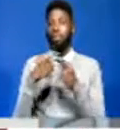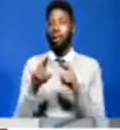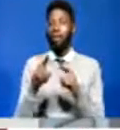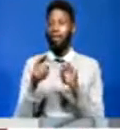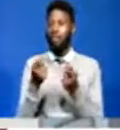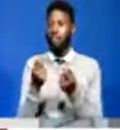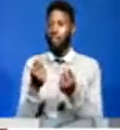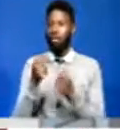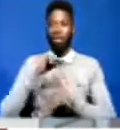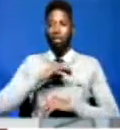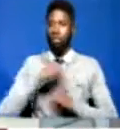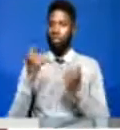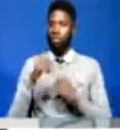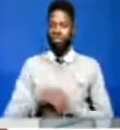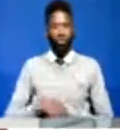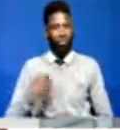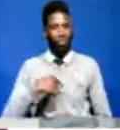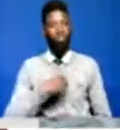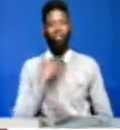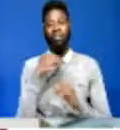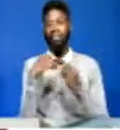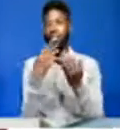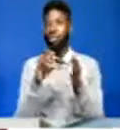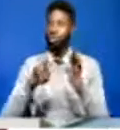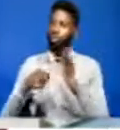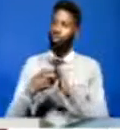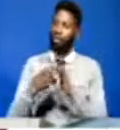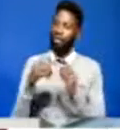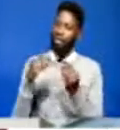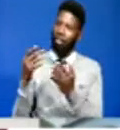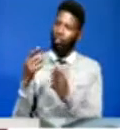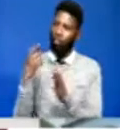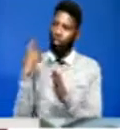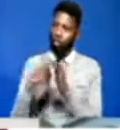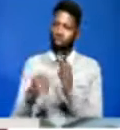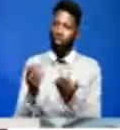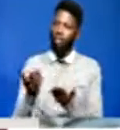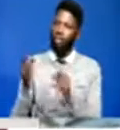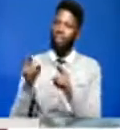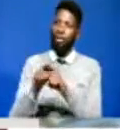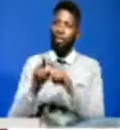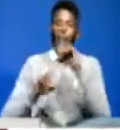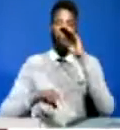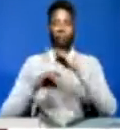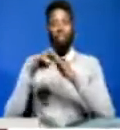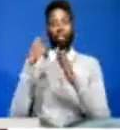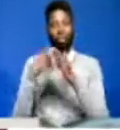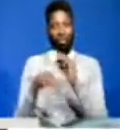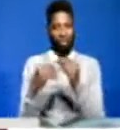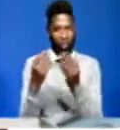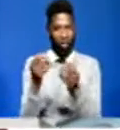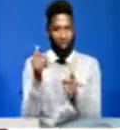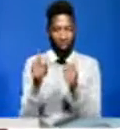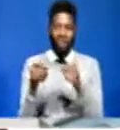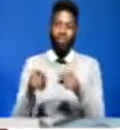them the minimum price that we can offer to them and also the maximum price that we can also offer to them so that they